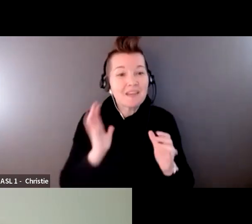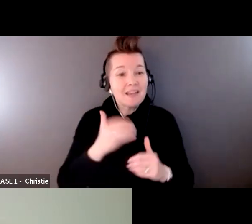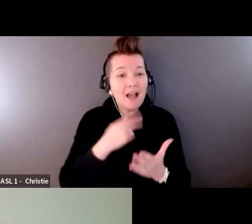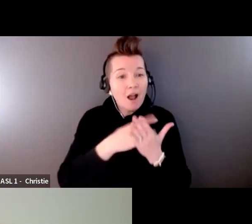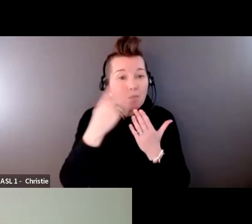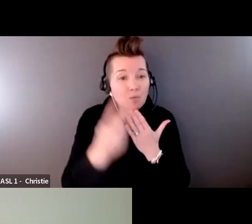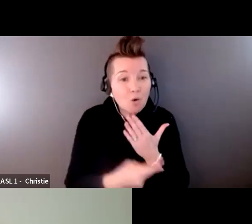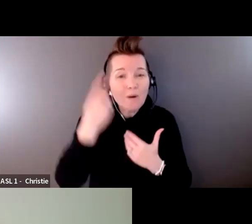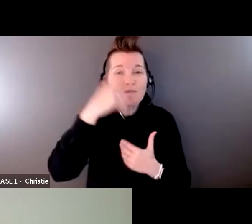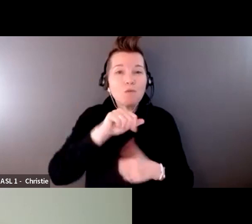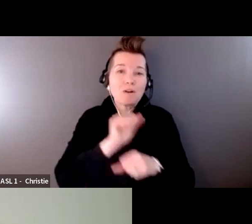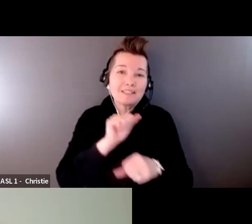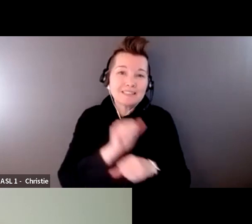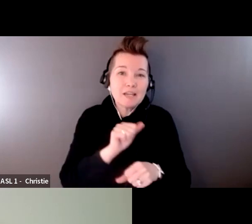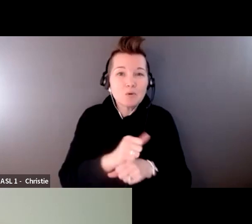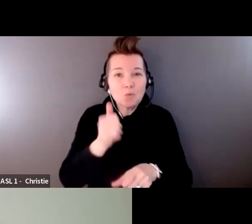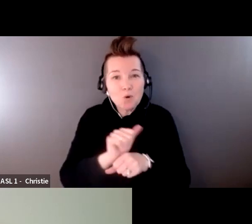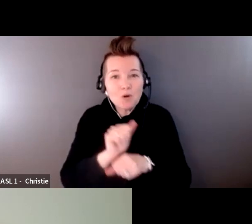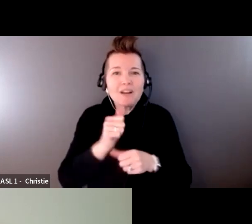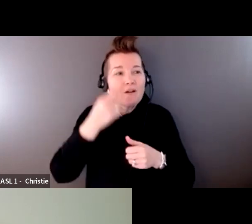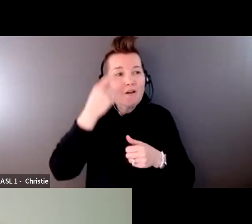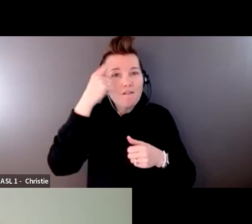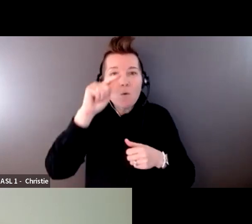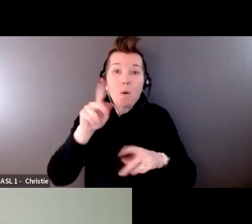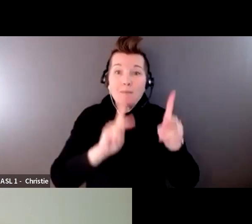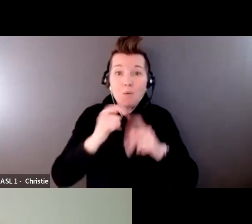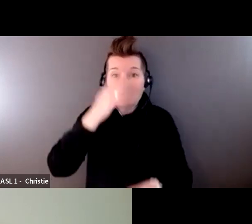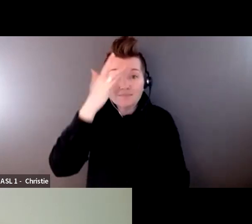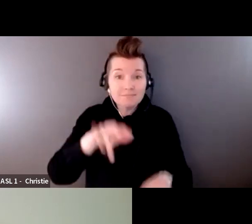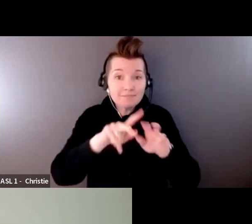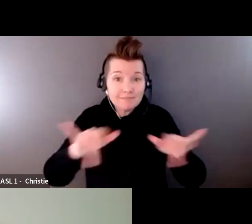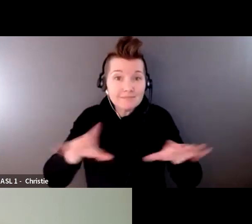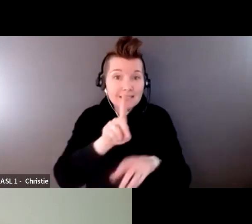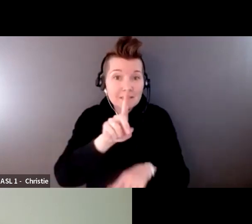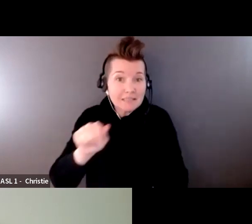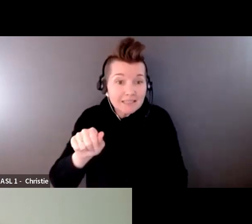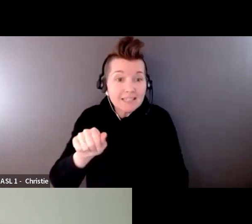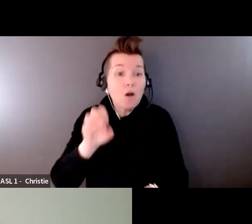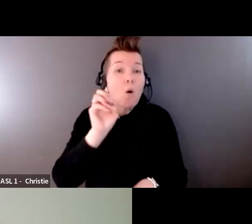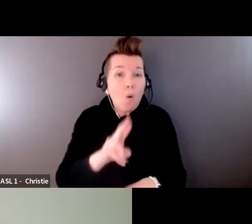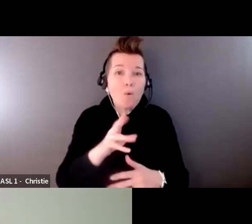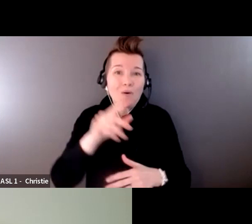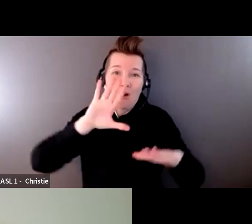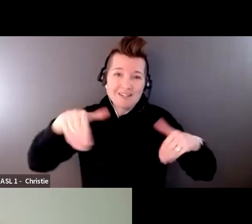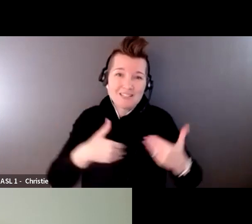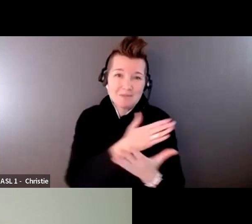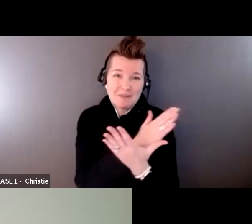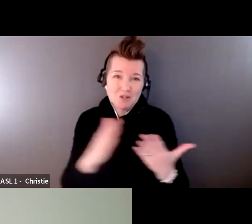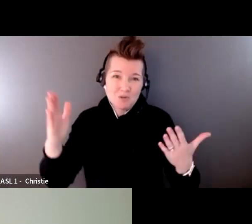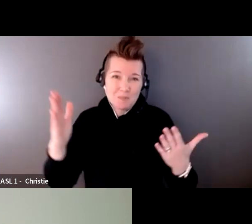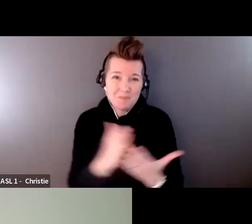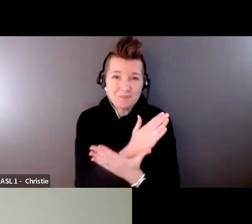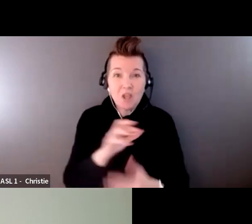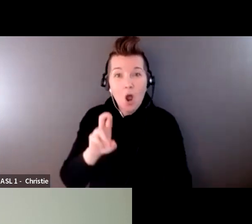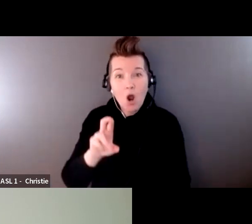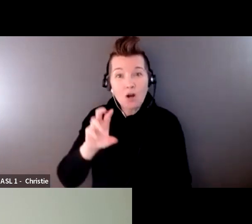force participation of people with an intellectual disability or on the autism spectrum. And I do want to add that RWA has helped thousands of